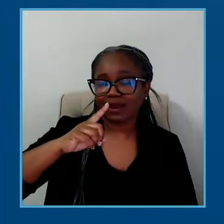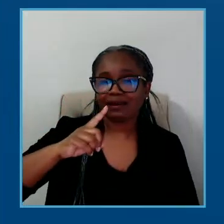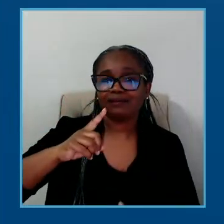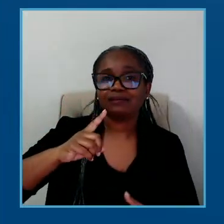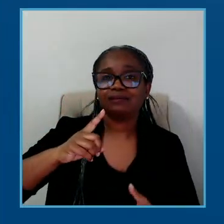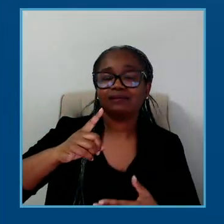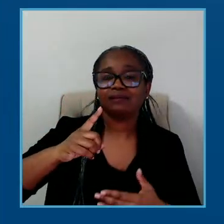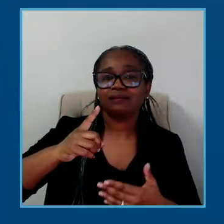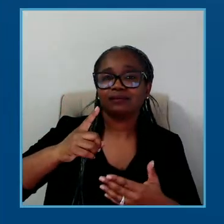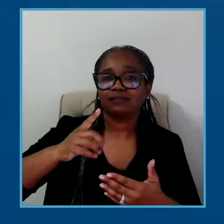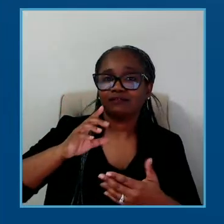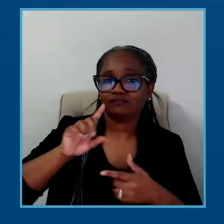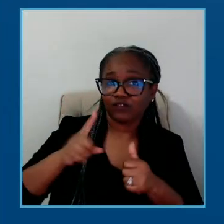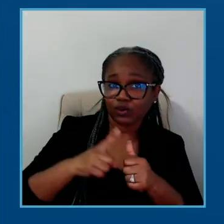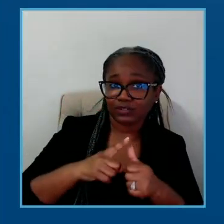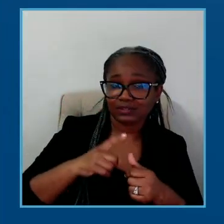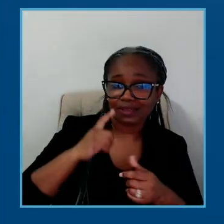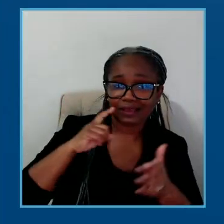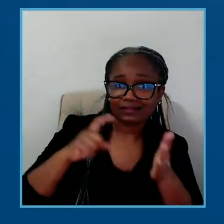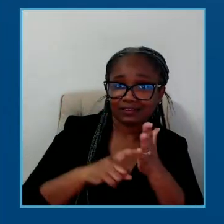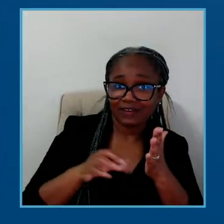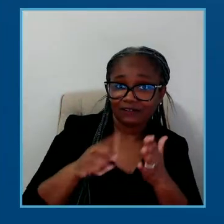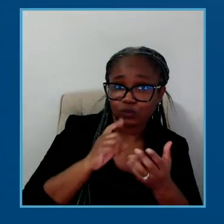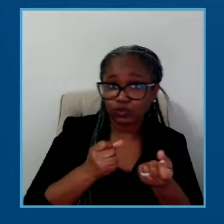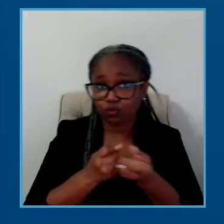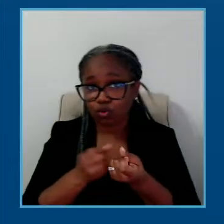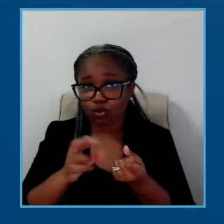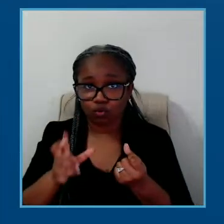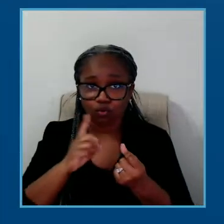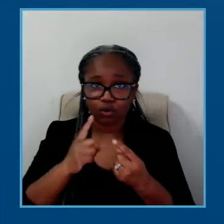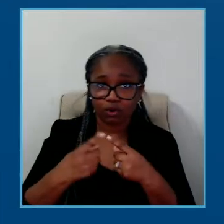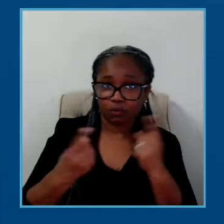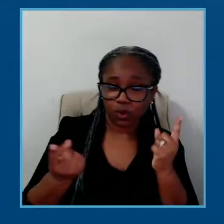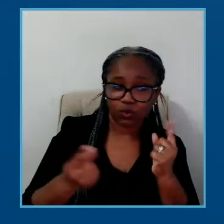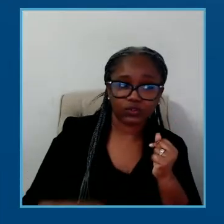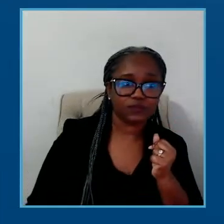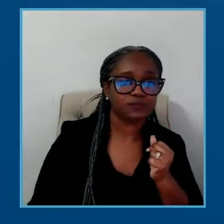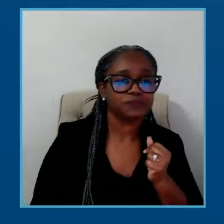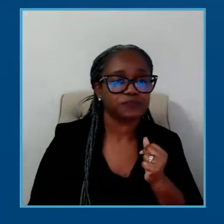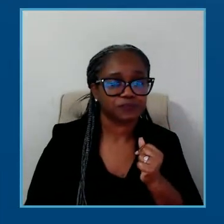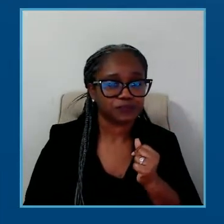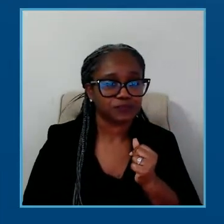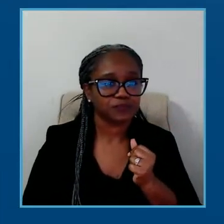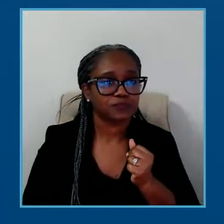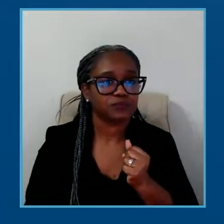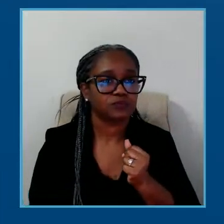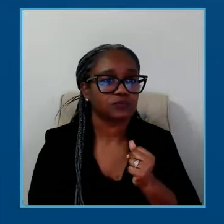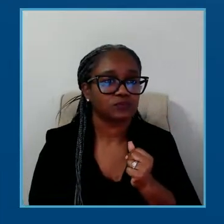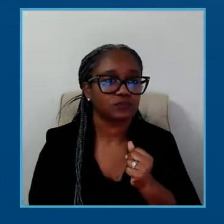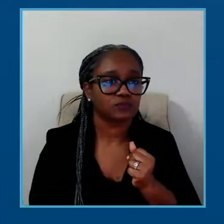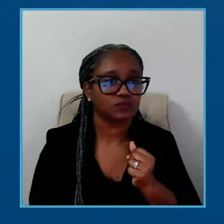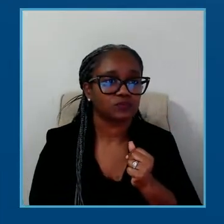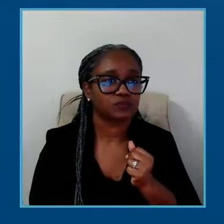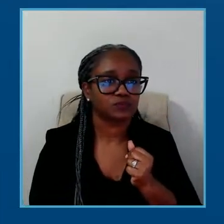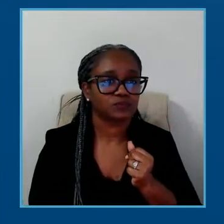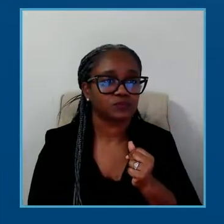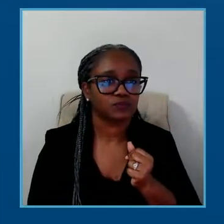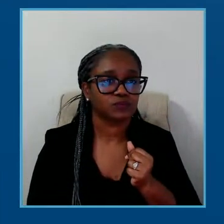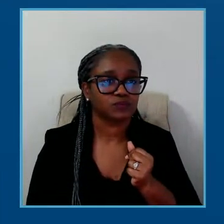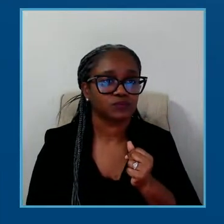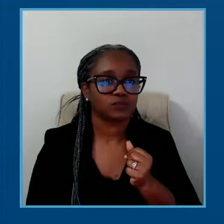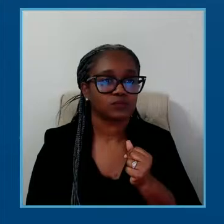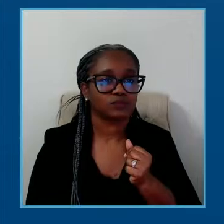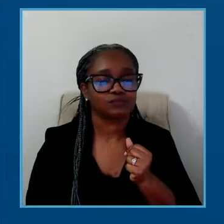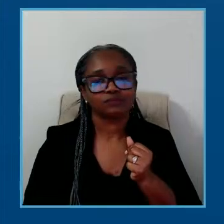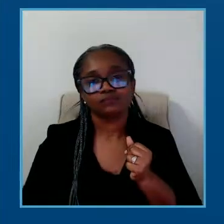oppose this resolution. And I don't know if it's appropriate to ask questions, but I remember in the briefing that y'all were